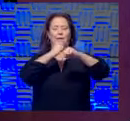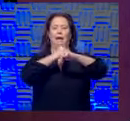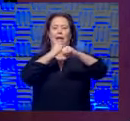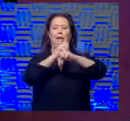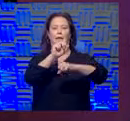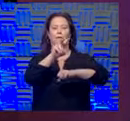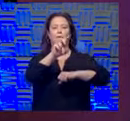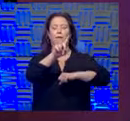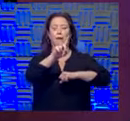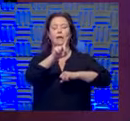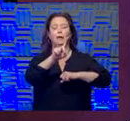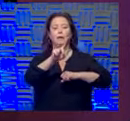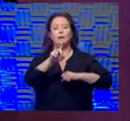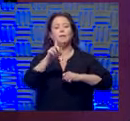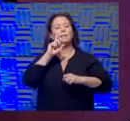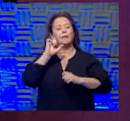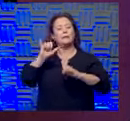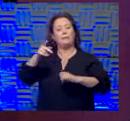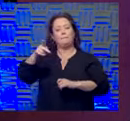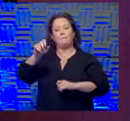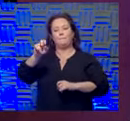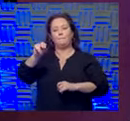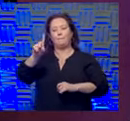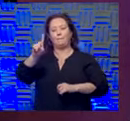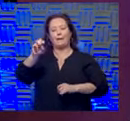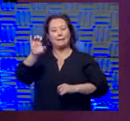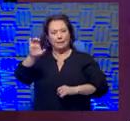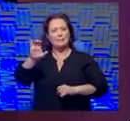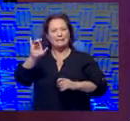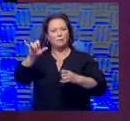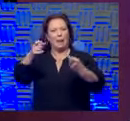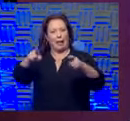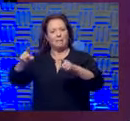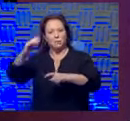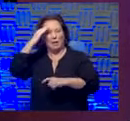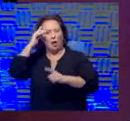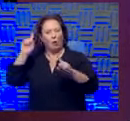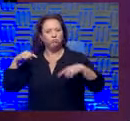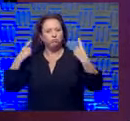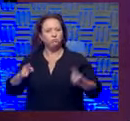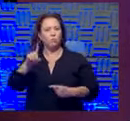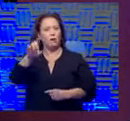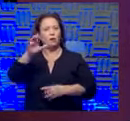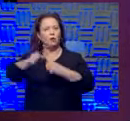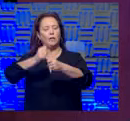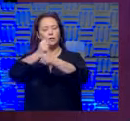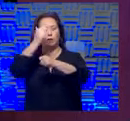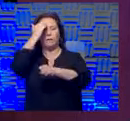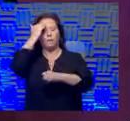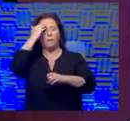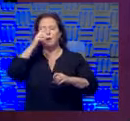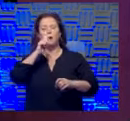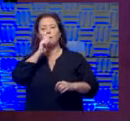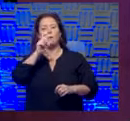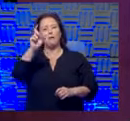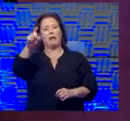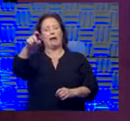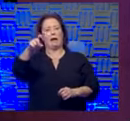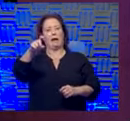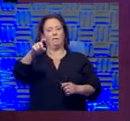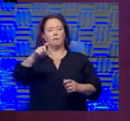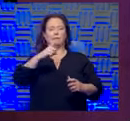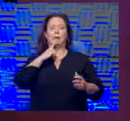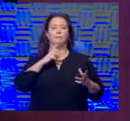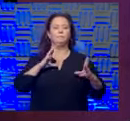the assumption that is how pandemics act, and it has for hundreds of years. We know Right. that. But I don't think that we can necessarily just roll over and